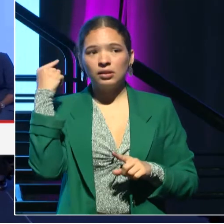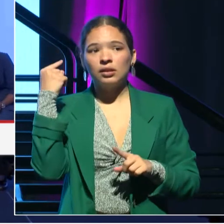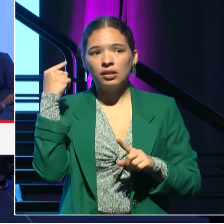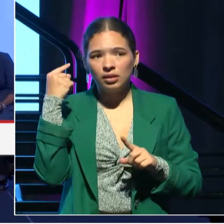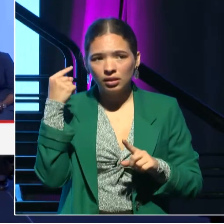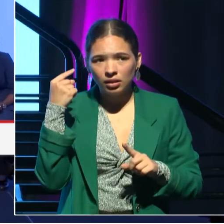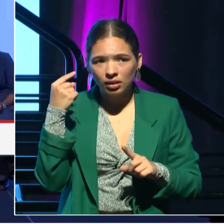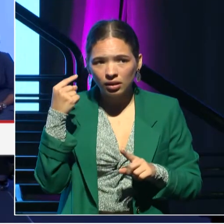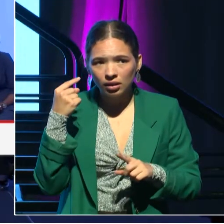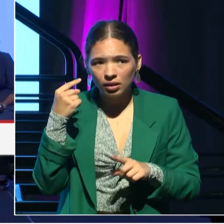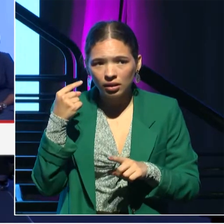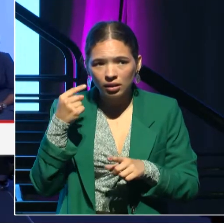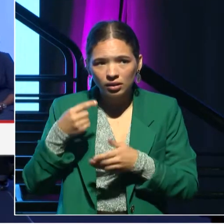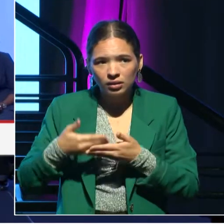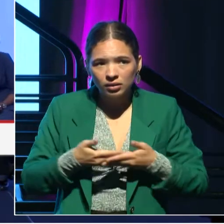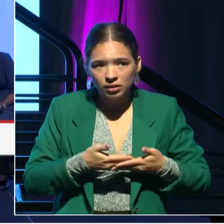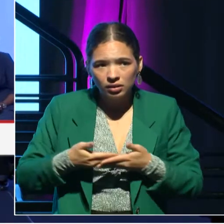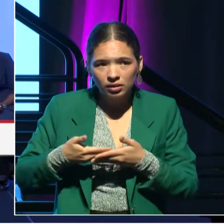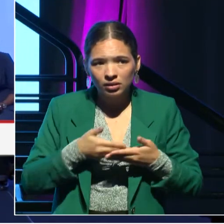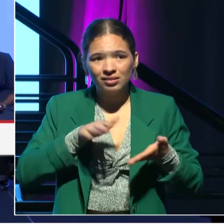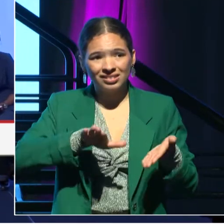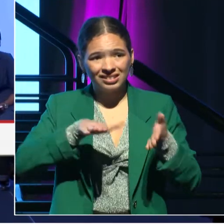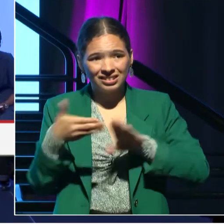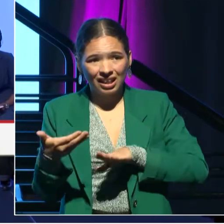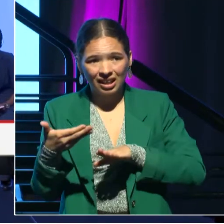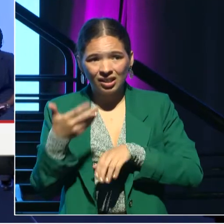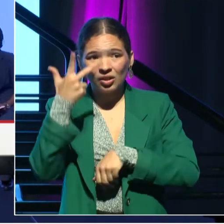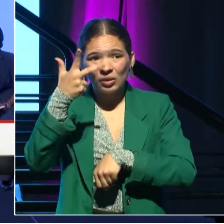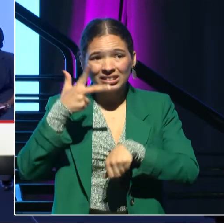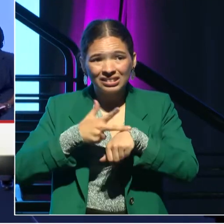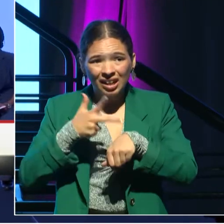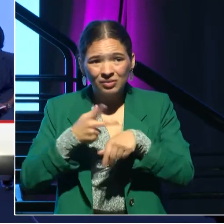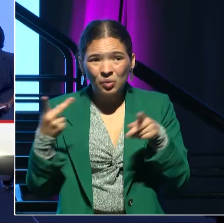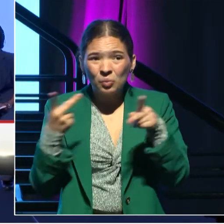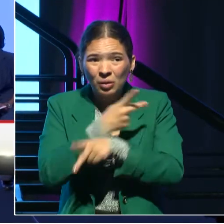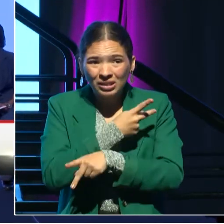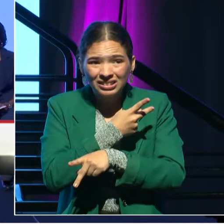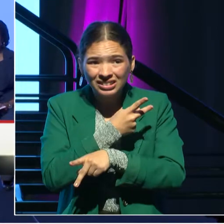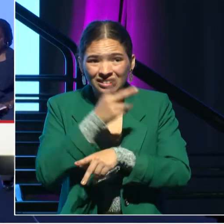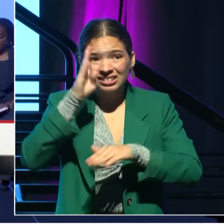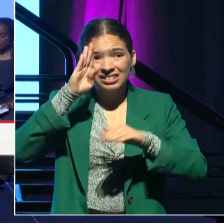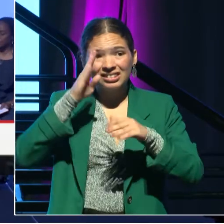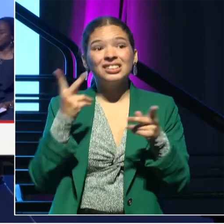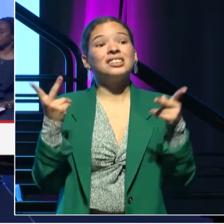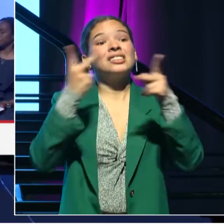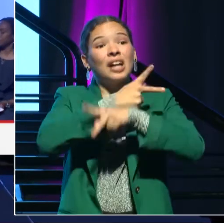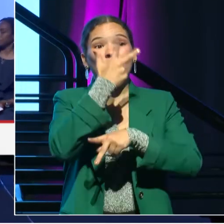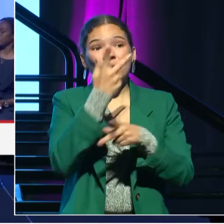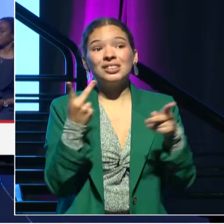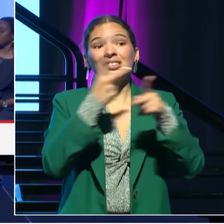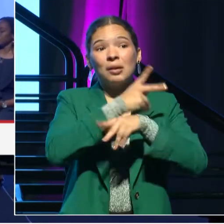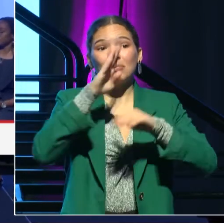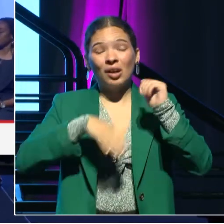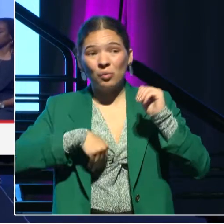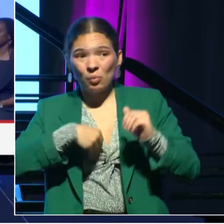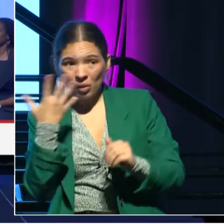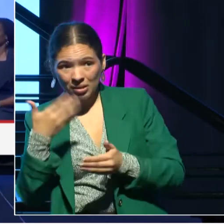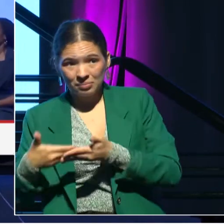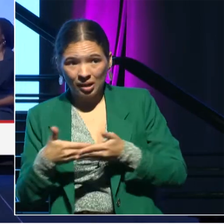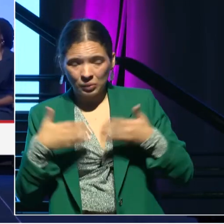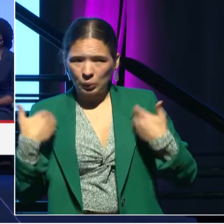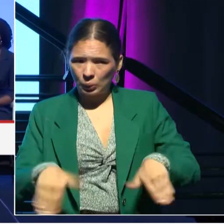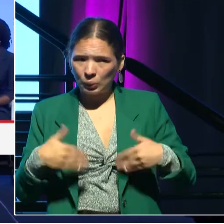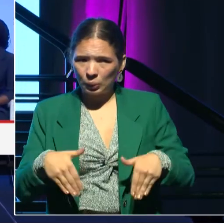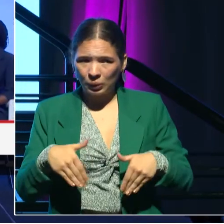high as the mortality rate for white infants. Further, we know that Black women are 3 to 4 times more likely to die from childbirth